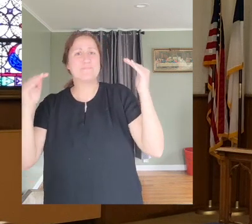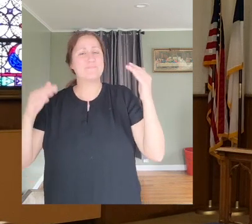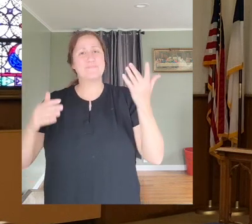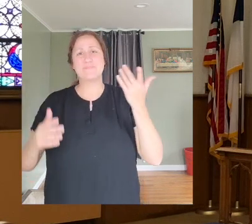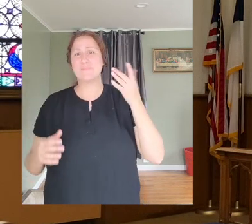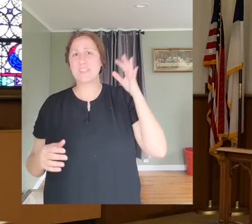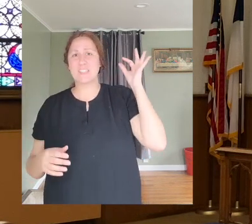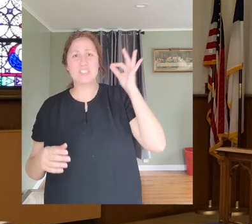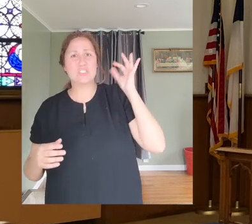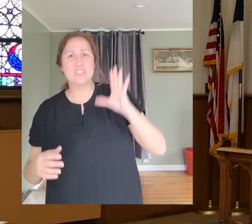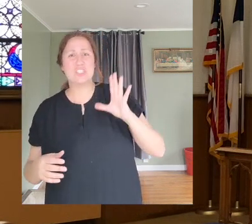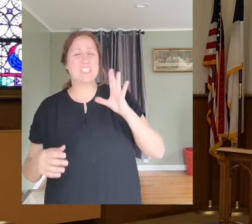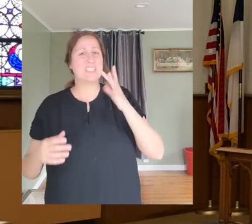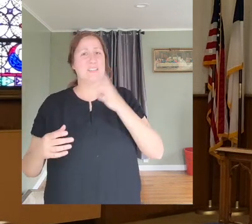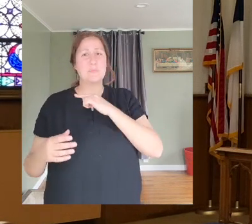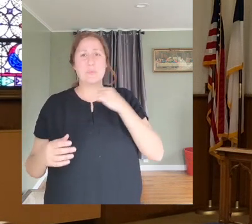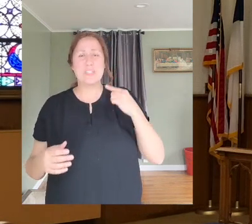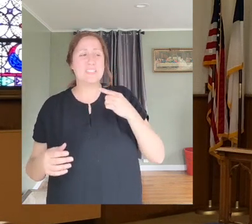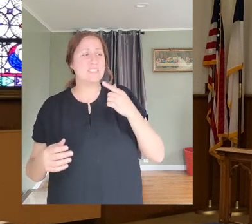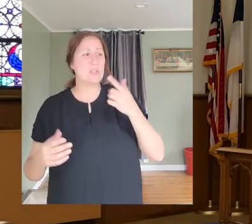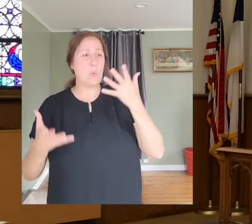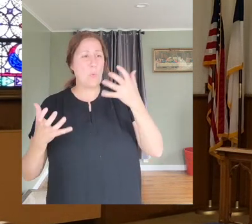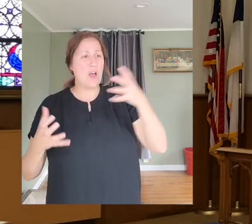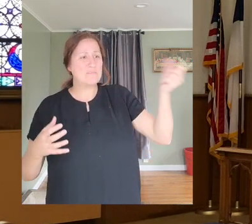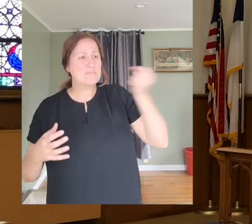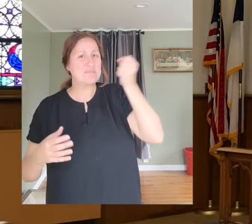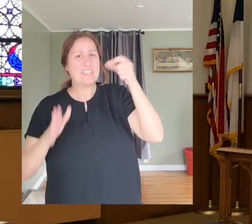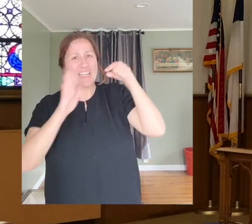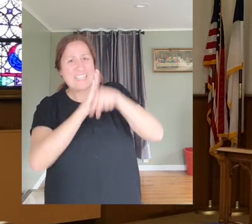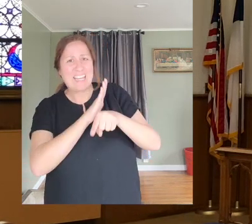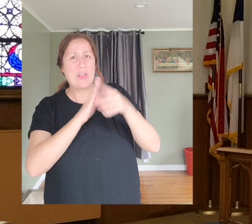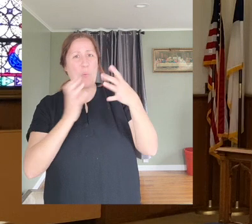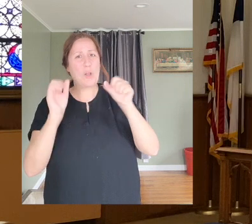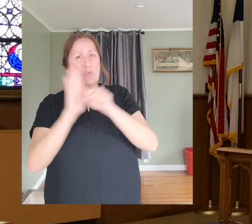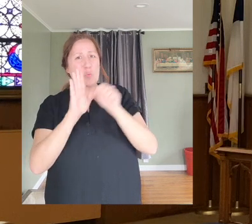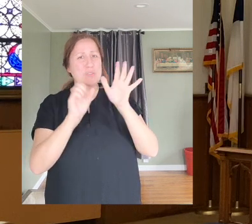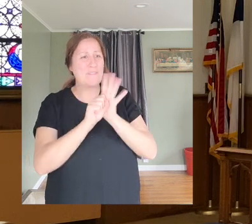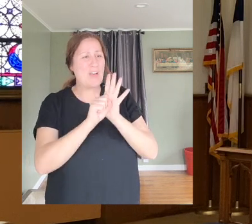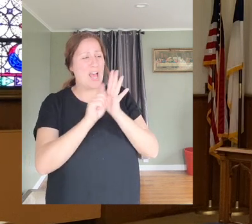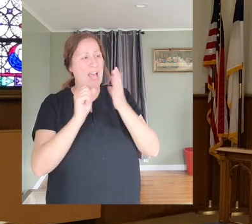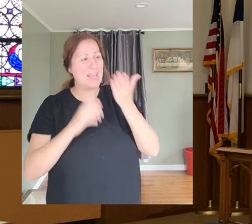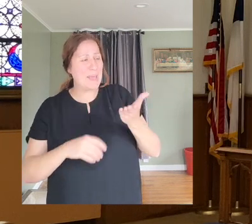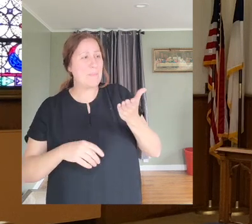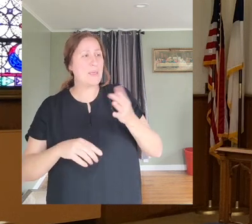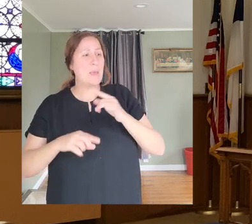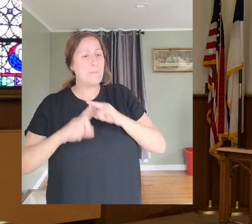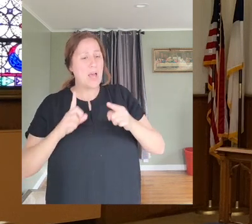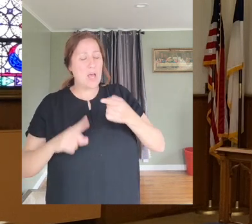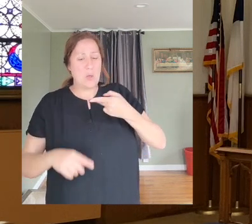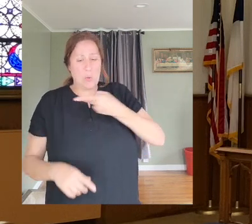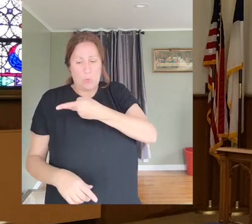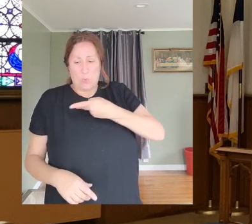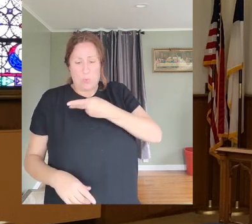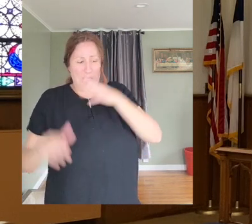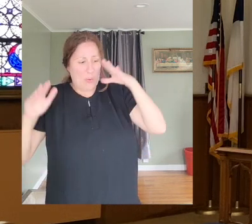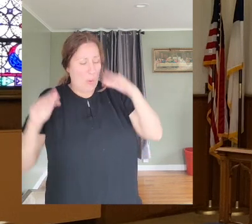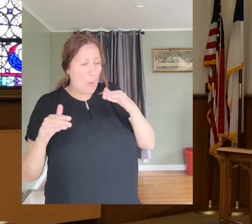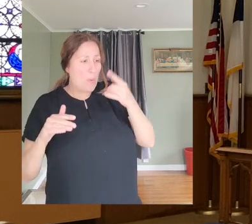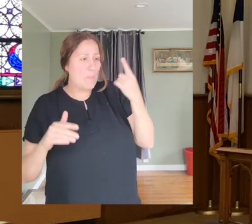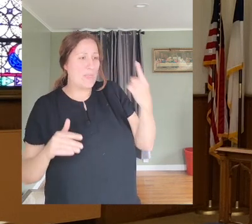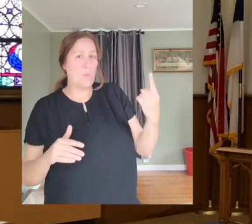to be condemned to death and crucified him. But we had hoped that he was the one to redeem